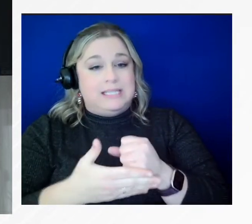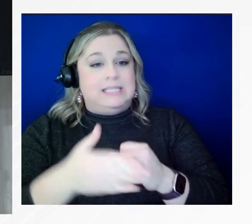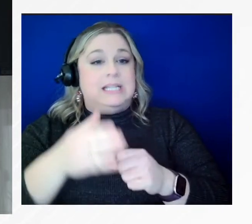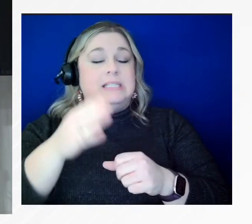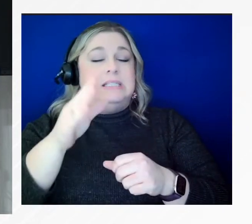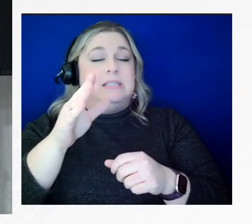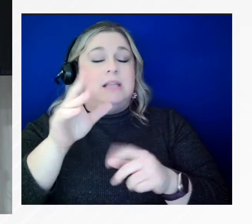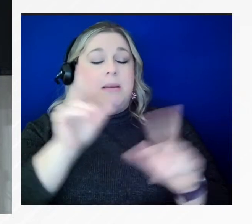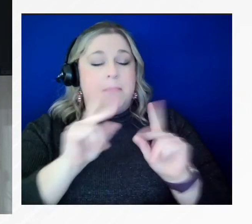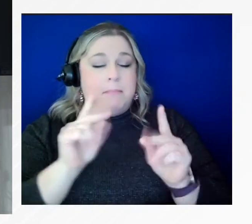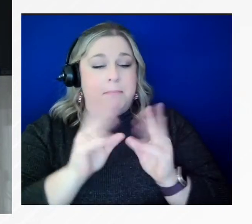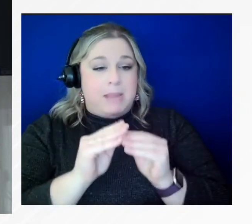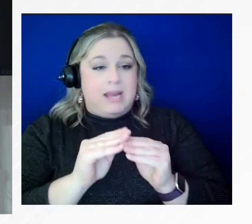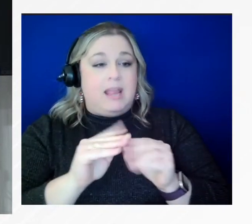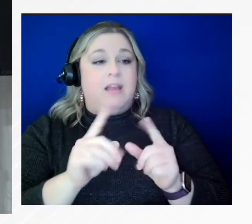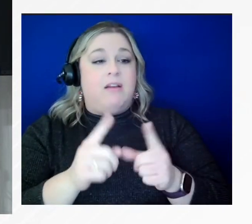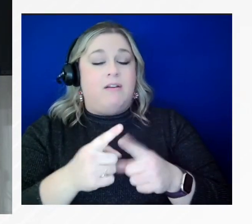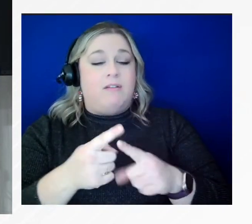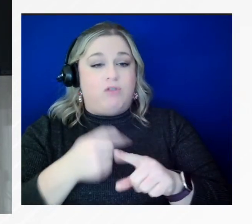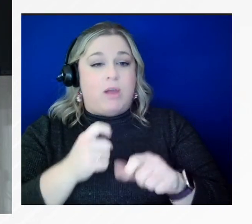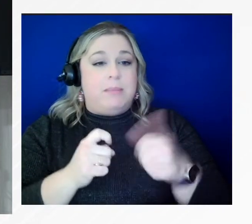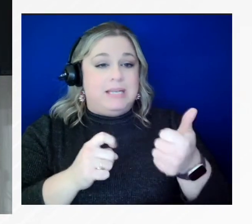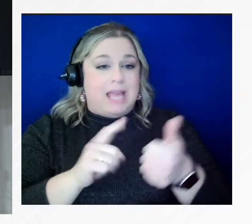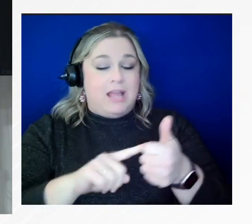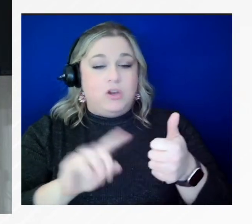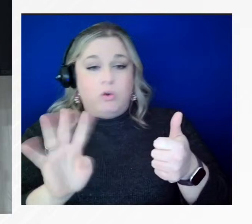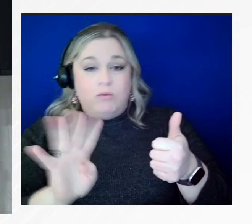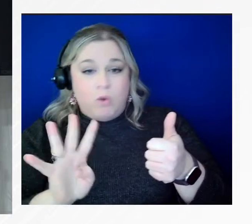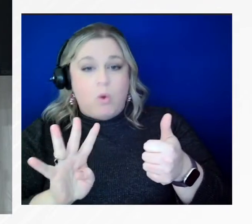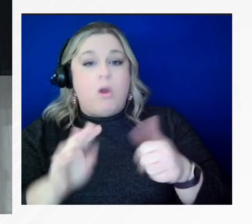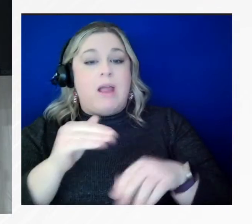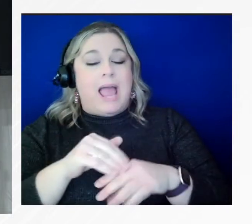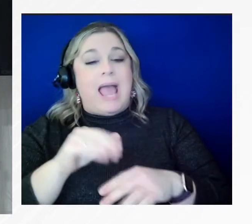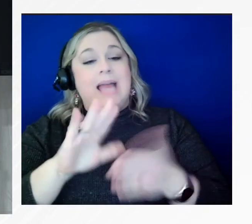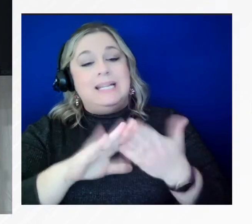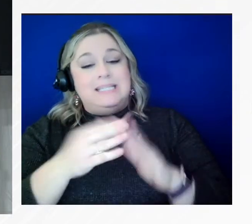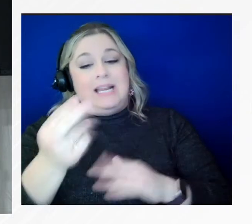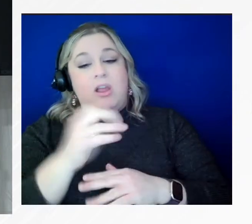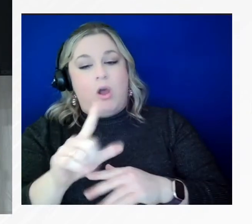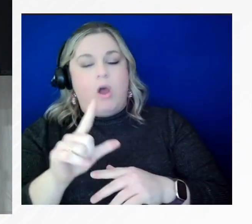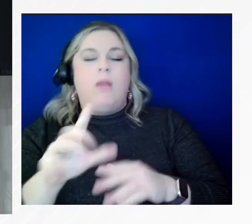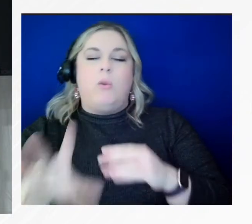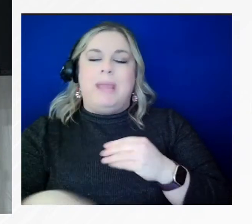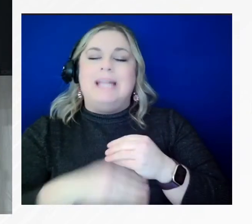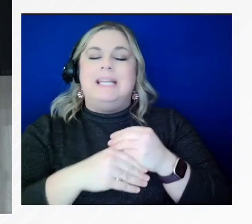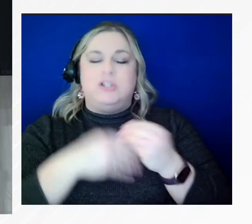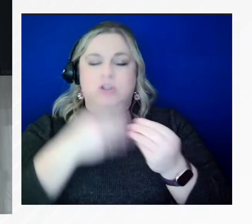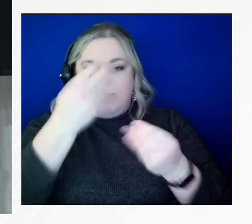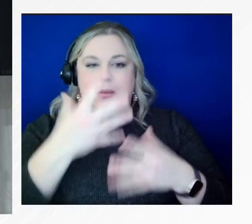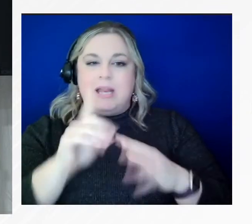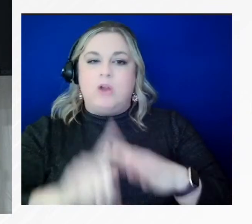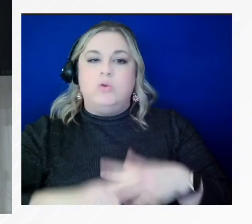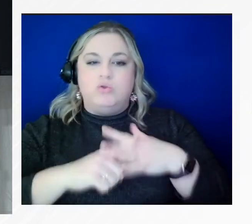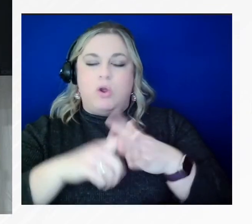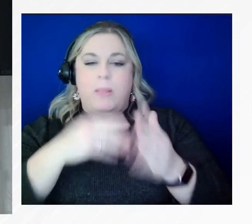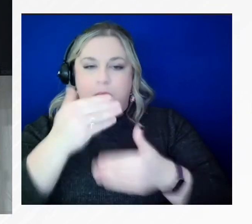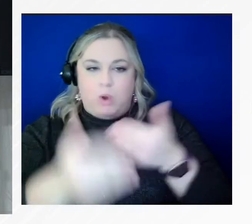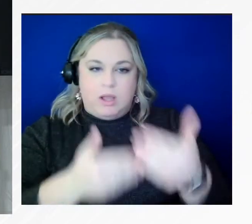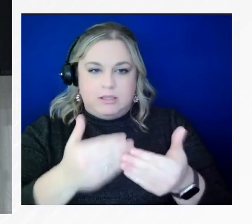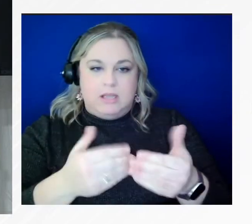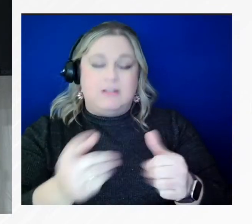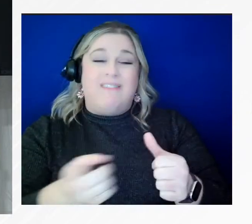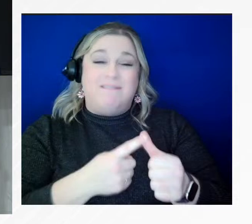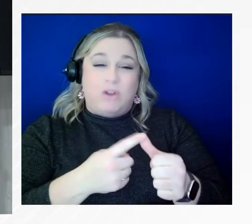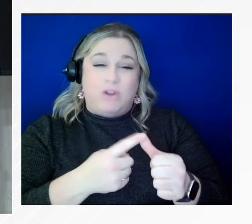to 4 at City Hall, there will be additional information on how to start the process. The first step will be debris